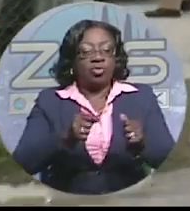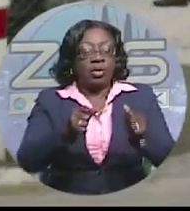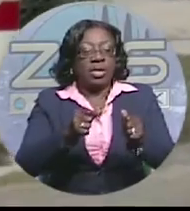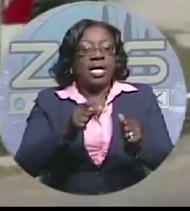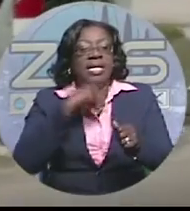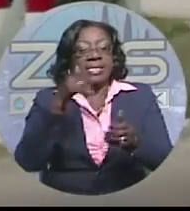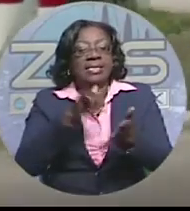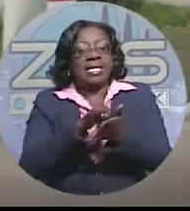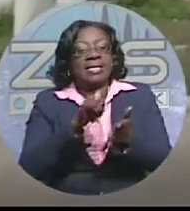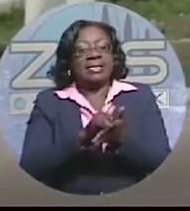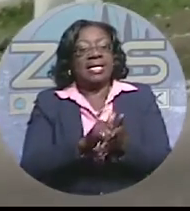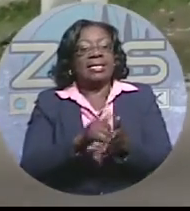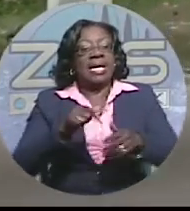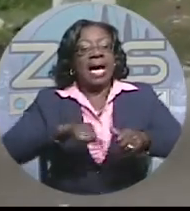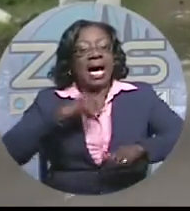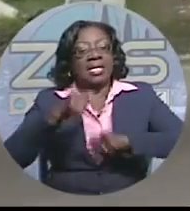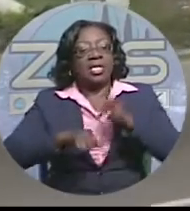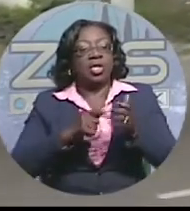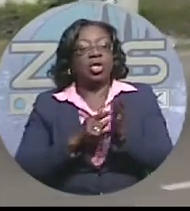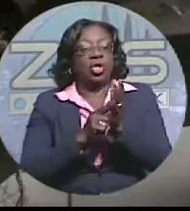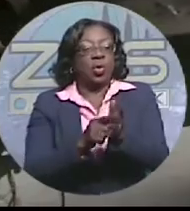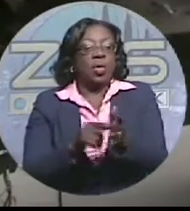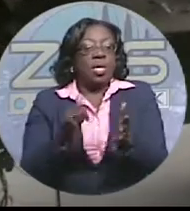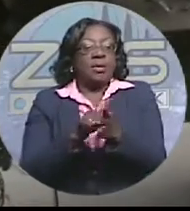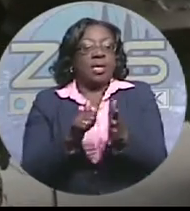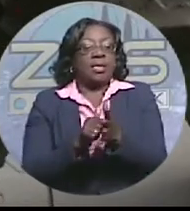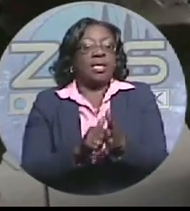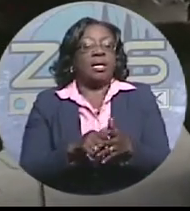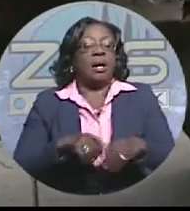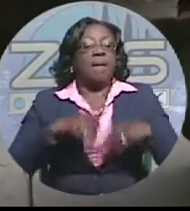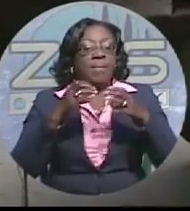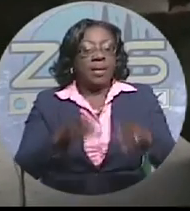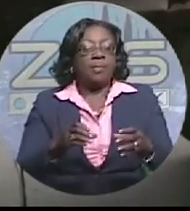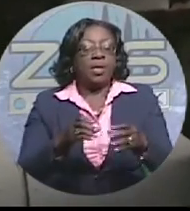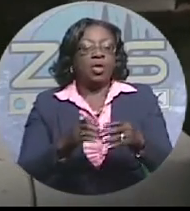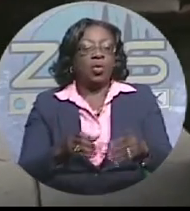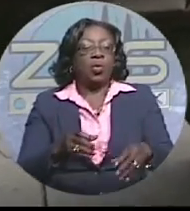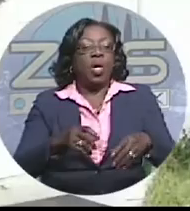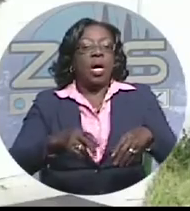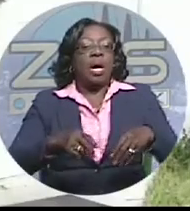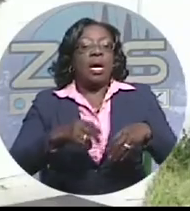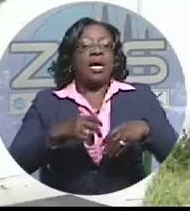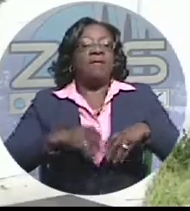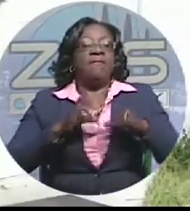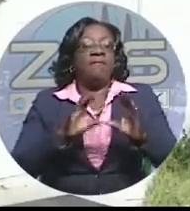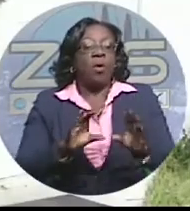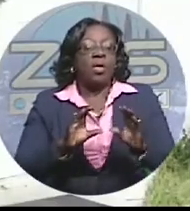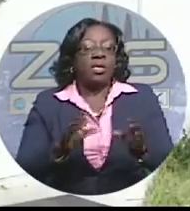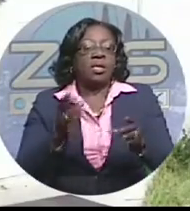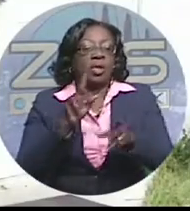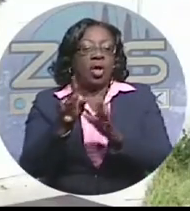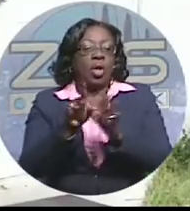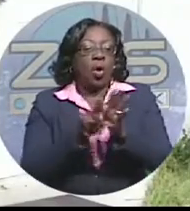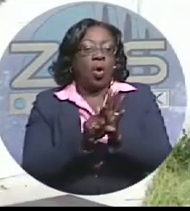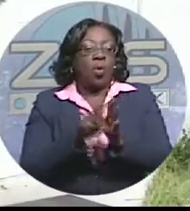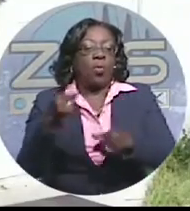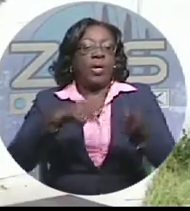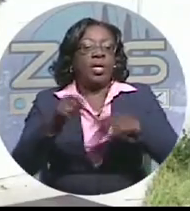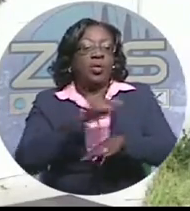actions through this exercise is also a demonstration of their commitment to enforce the laws. Go into those areas where there